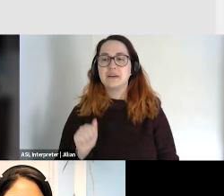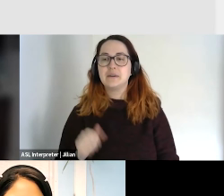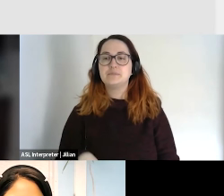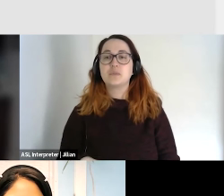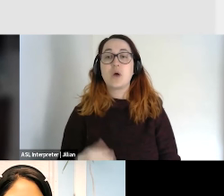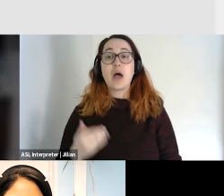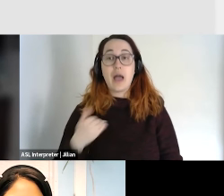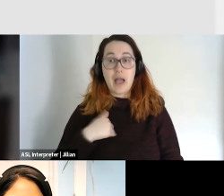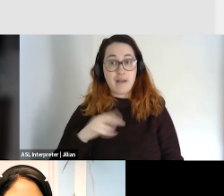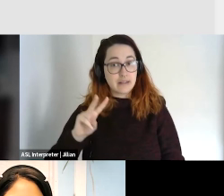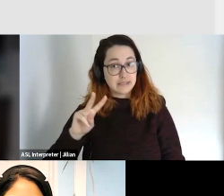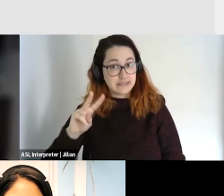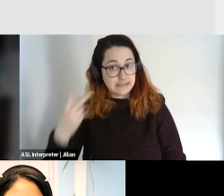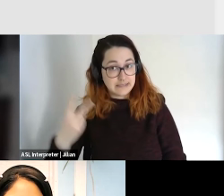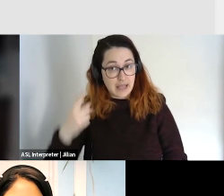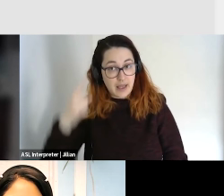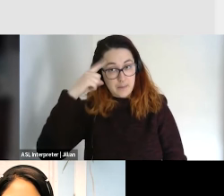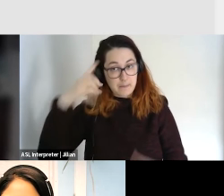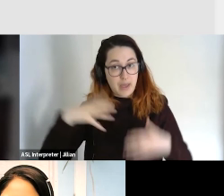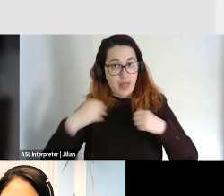mental health.